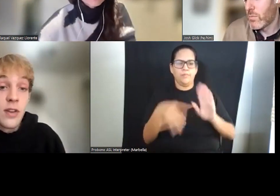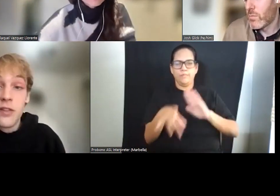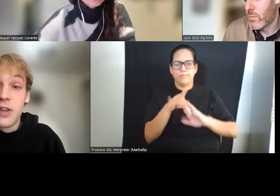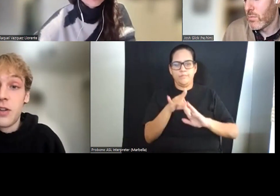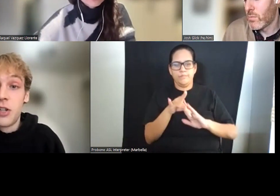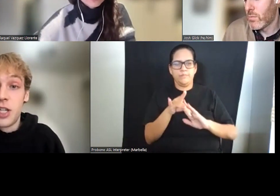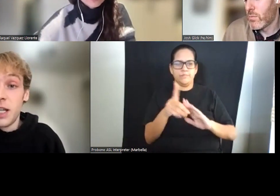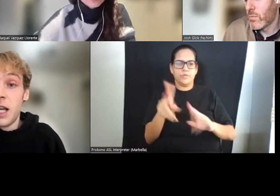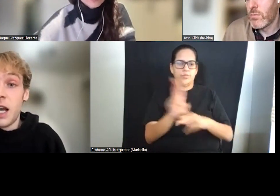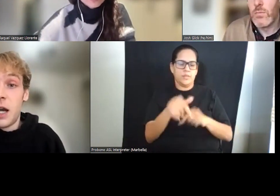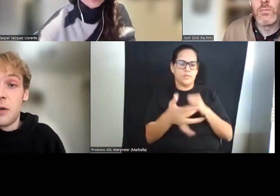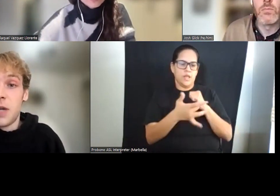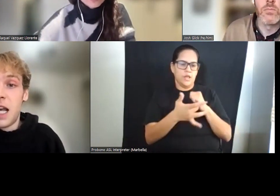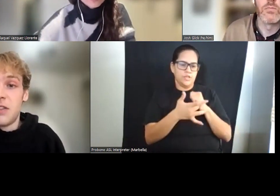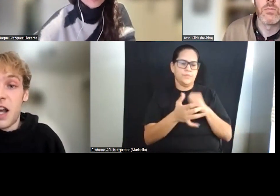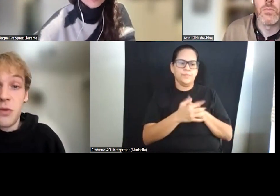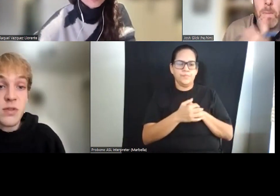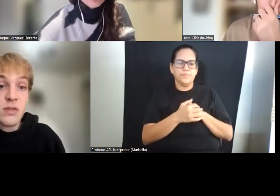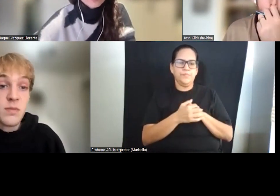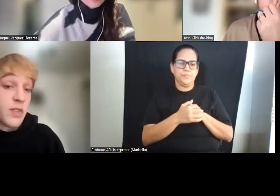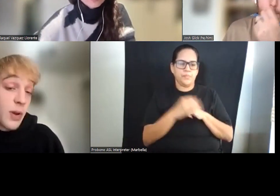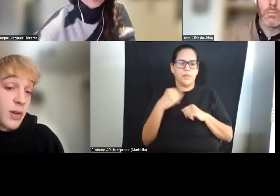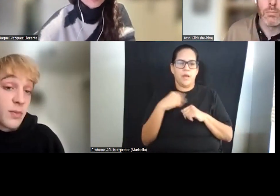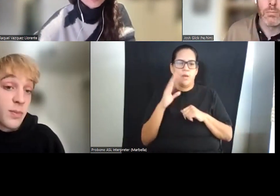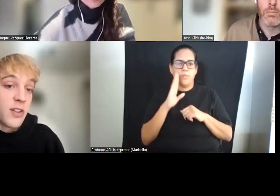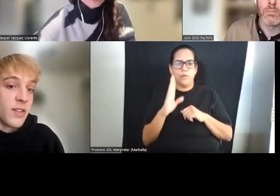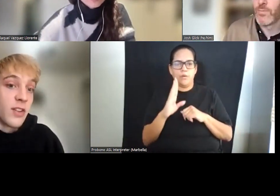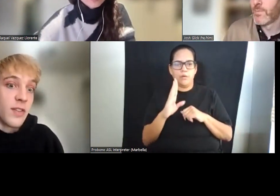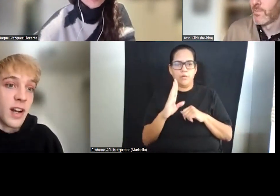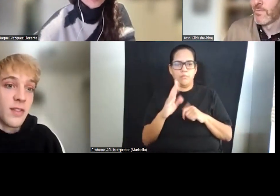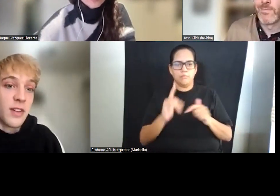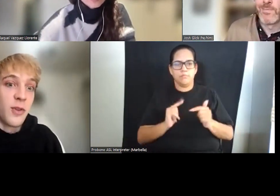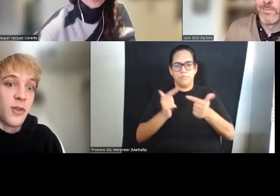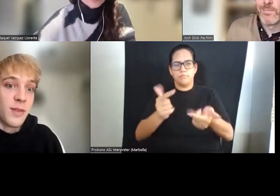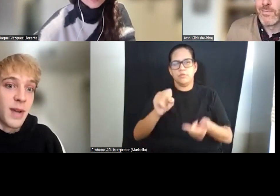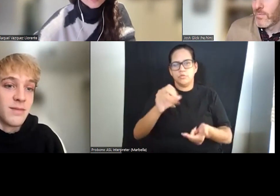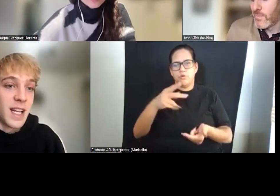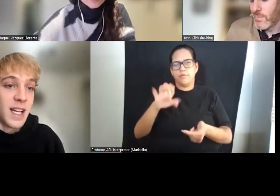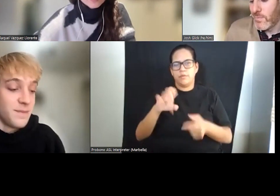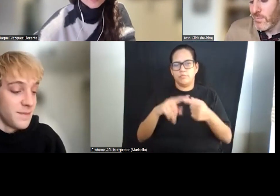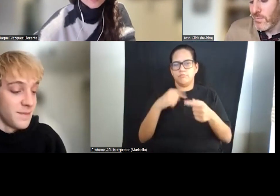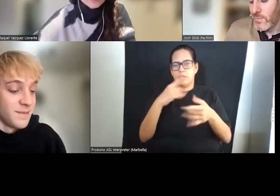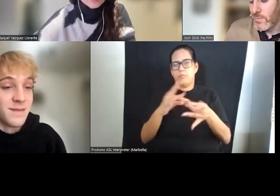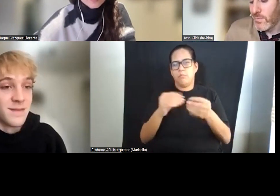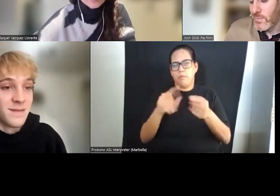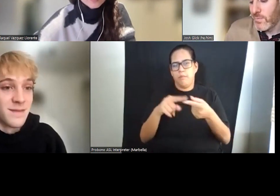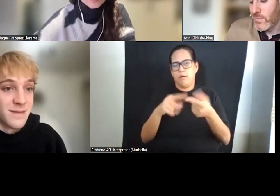use this technology. And I will pass over to Sophie to kind of tell you more about that.